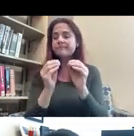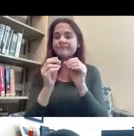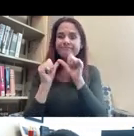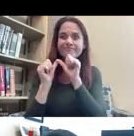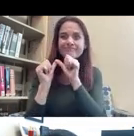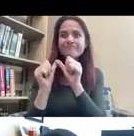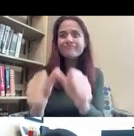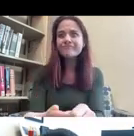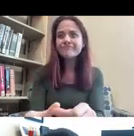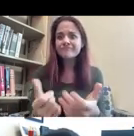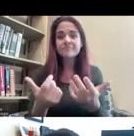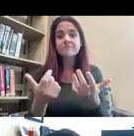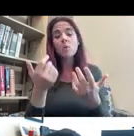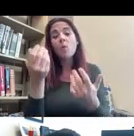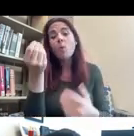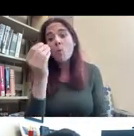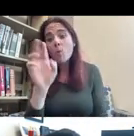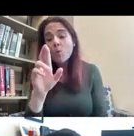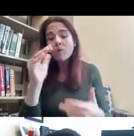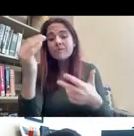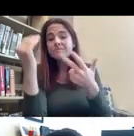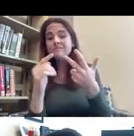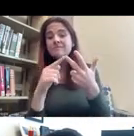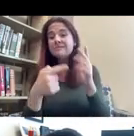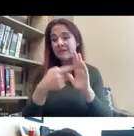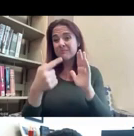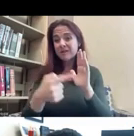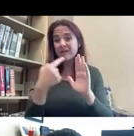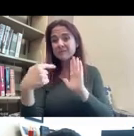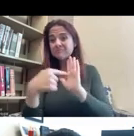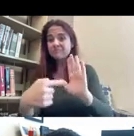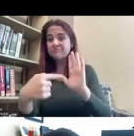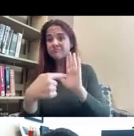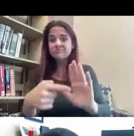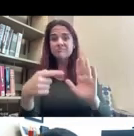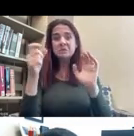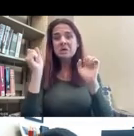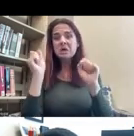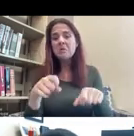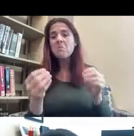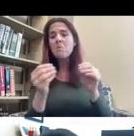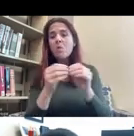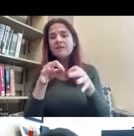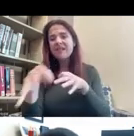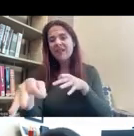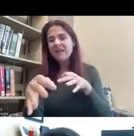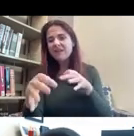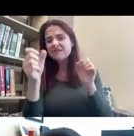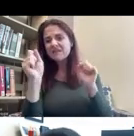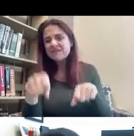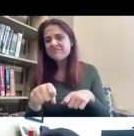persistent, and sometimes symptoms can be